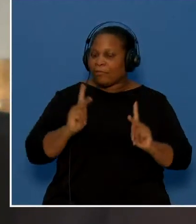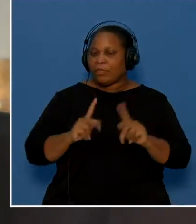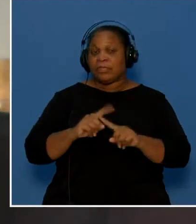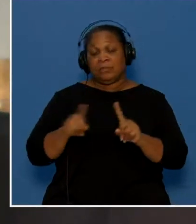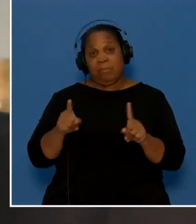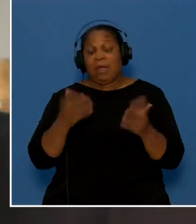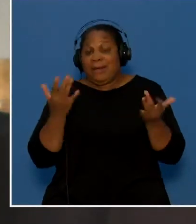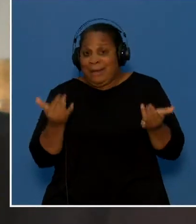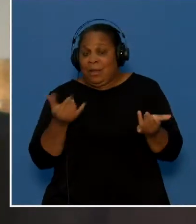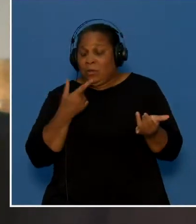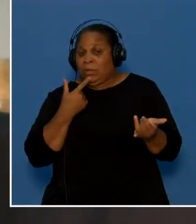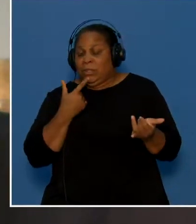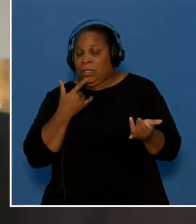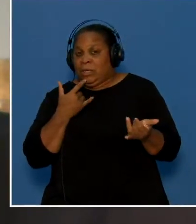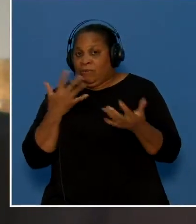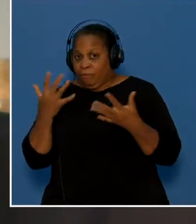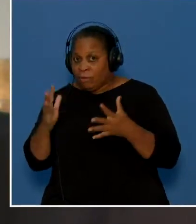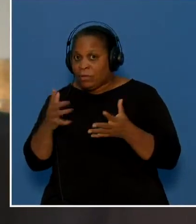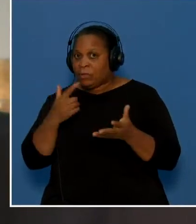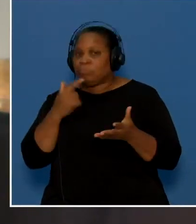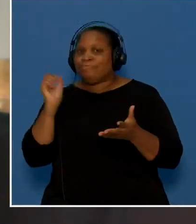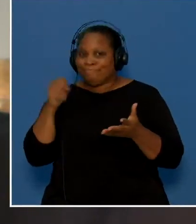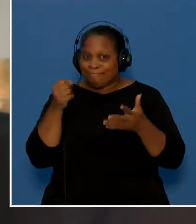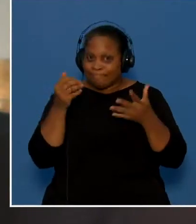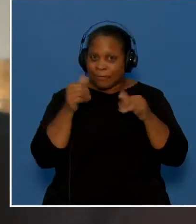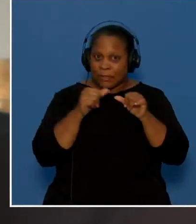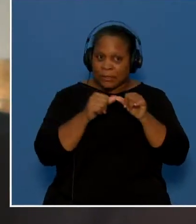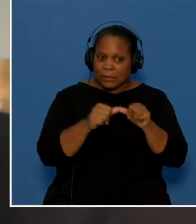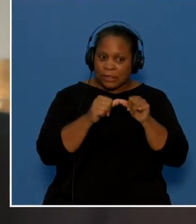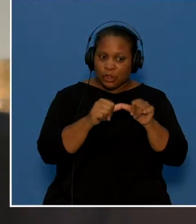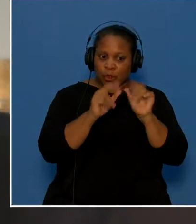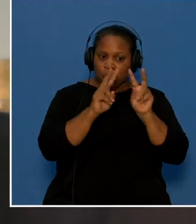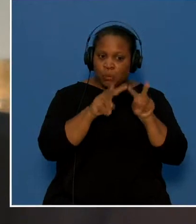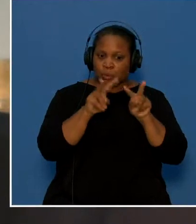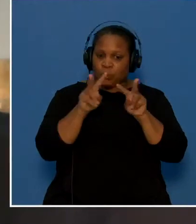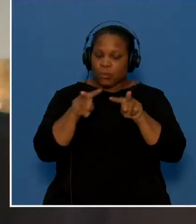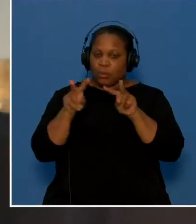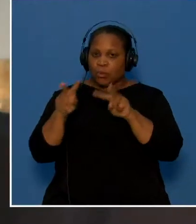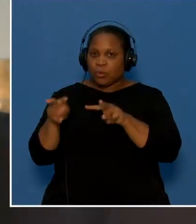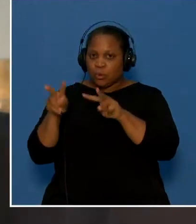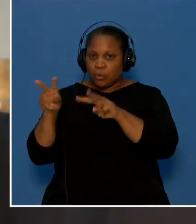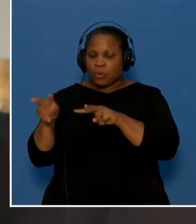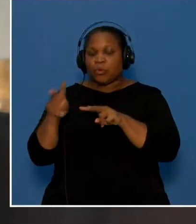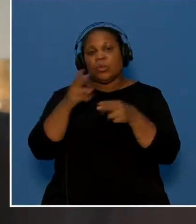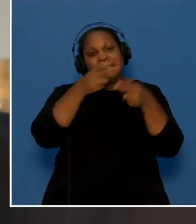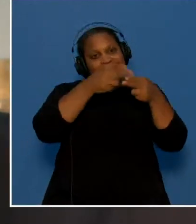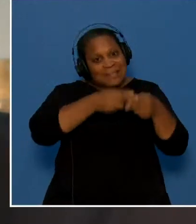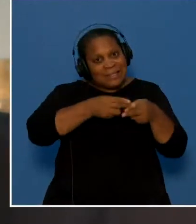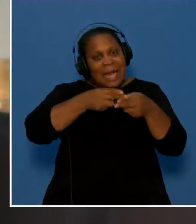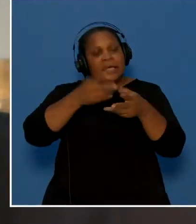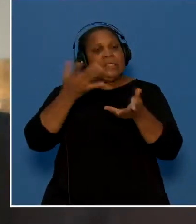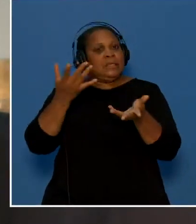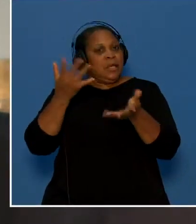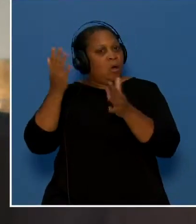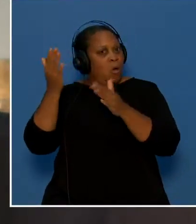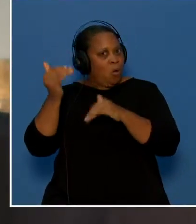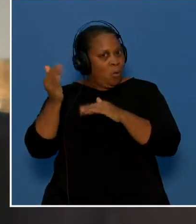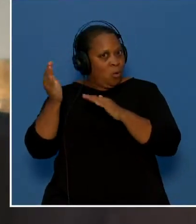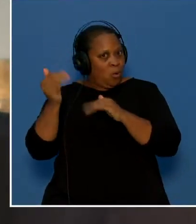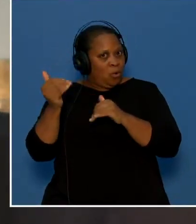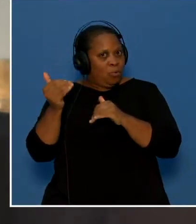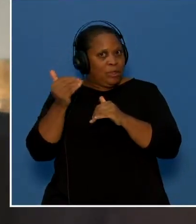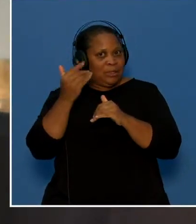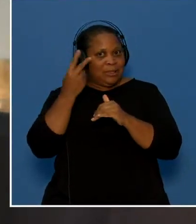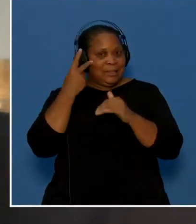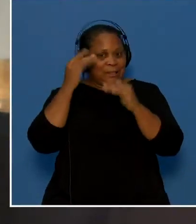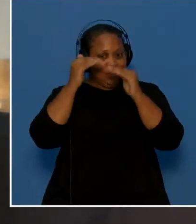said that, we will continue to monitor the status, and if our hope is that we will continue to see a